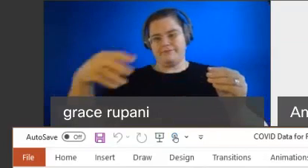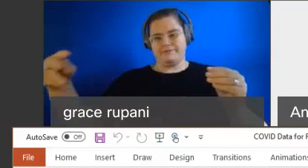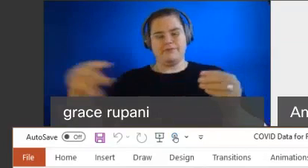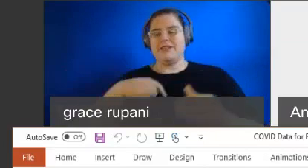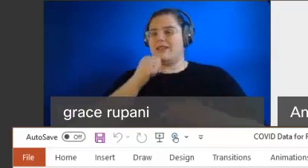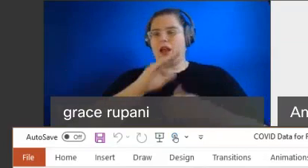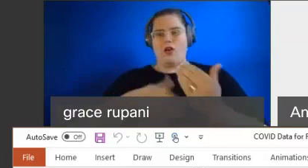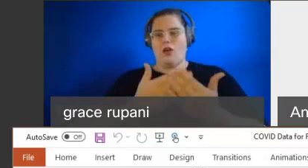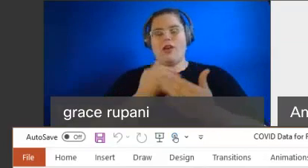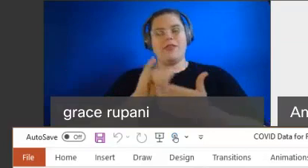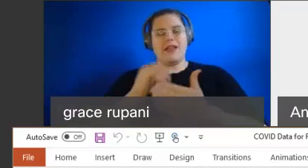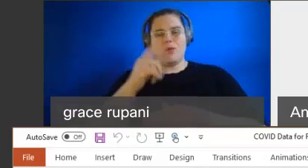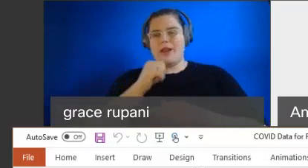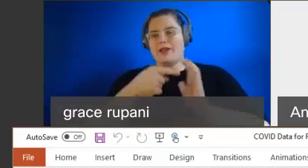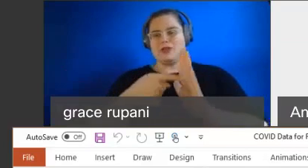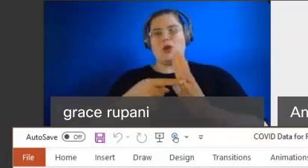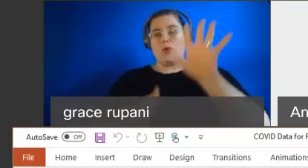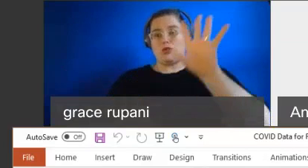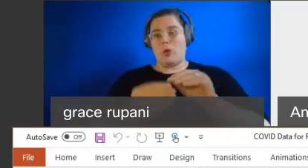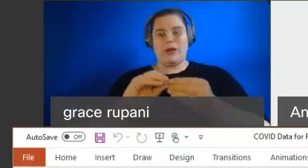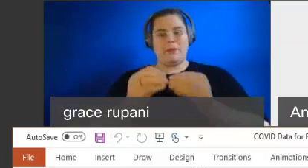who in December have contracted.